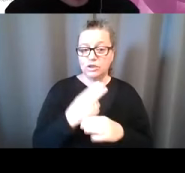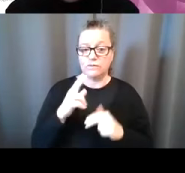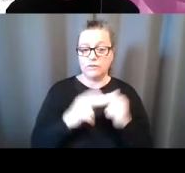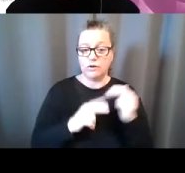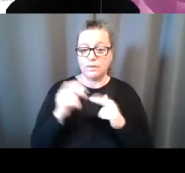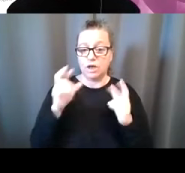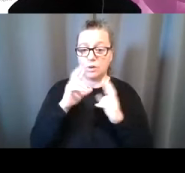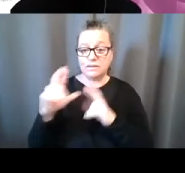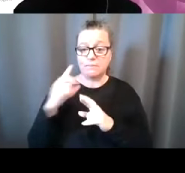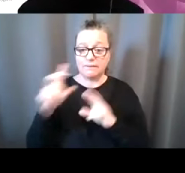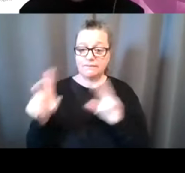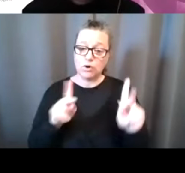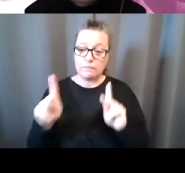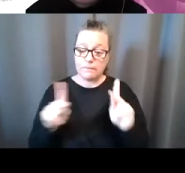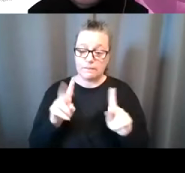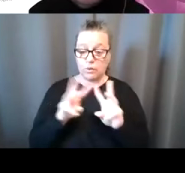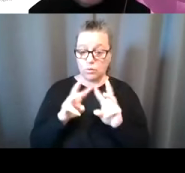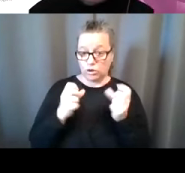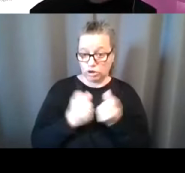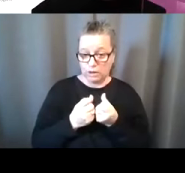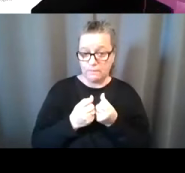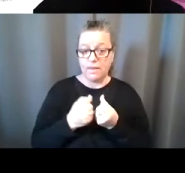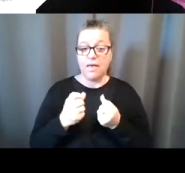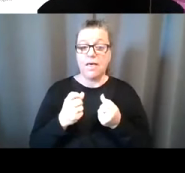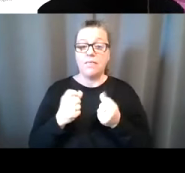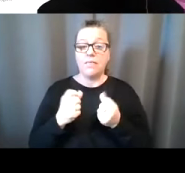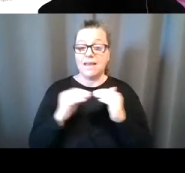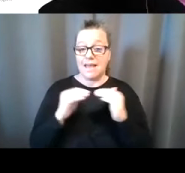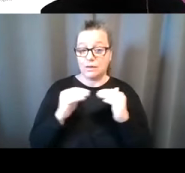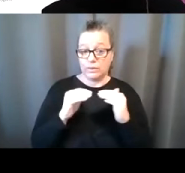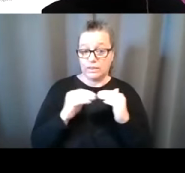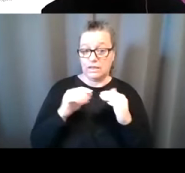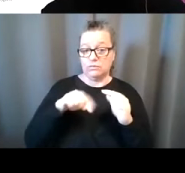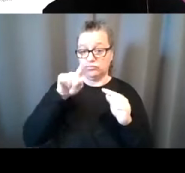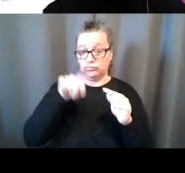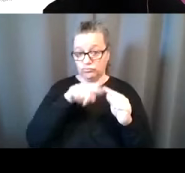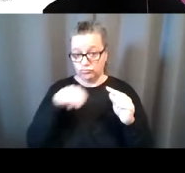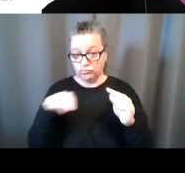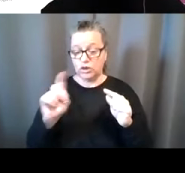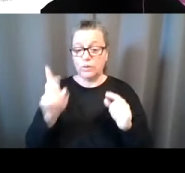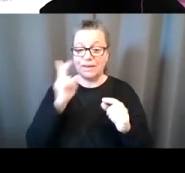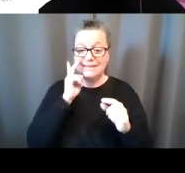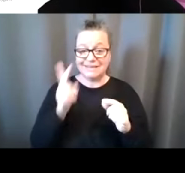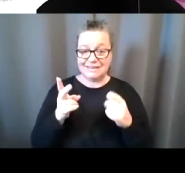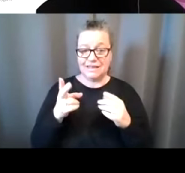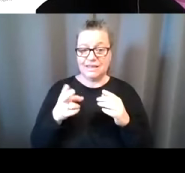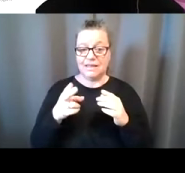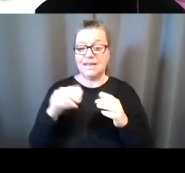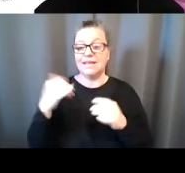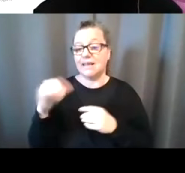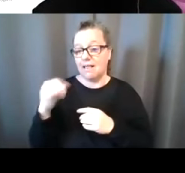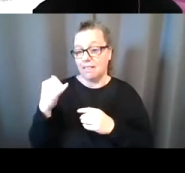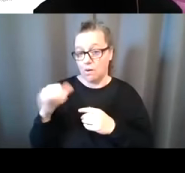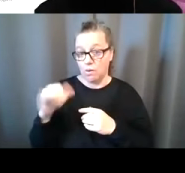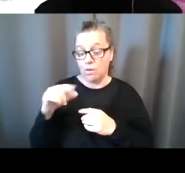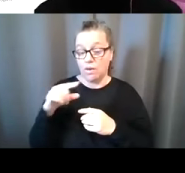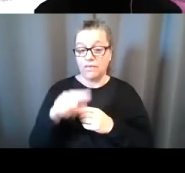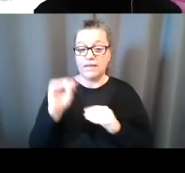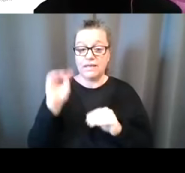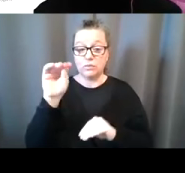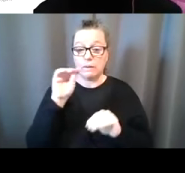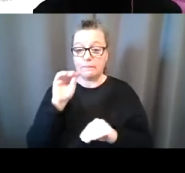for People workshop standard process. The equity symbol, again, the infinity sign, is used here, and you can see them highlighted in yellow. And these were placed in